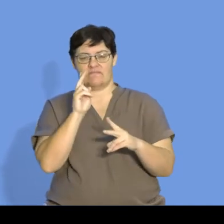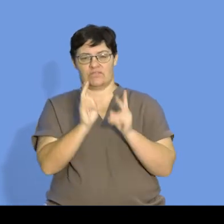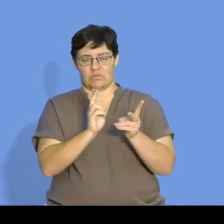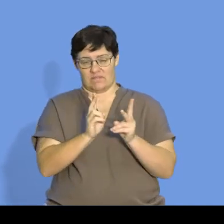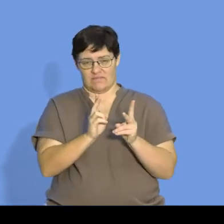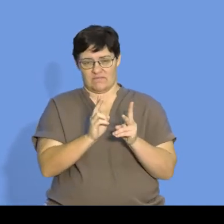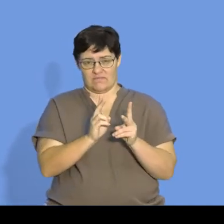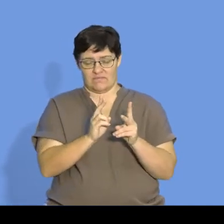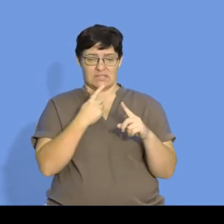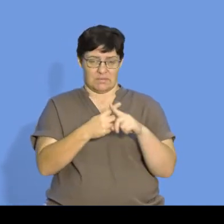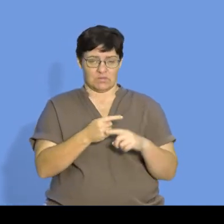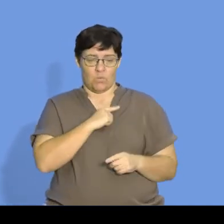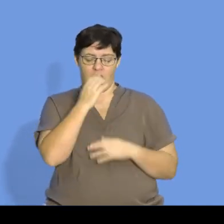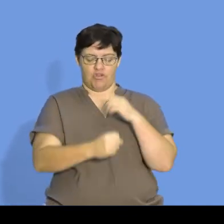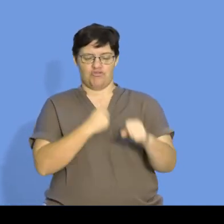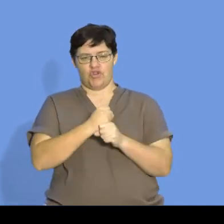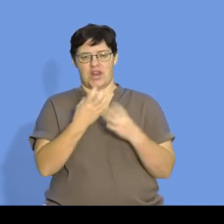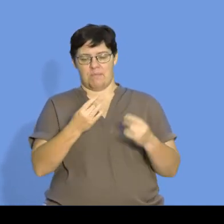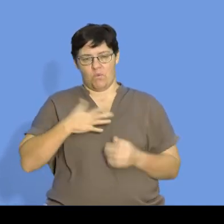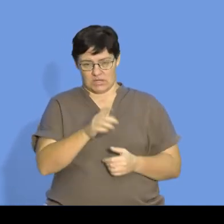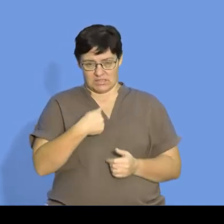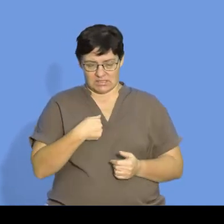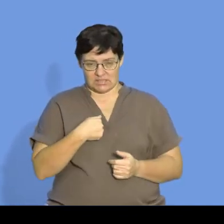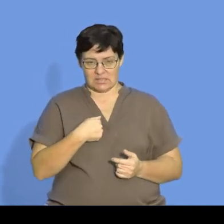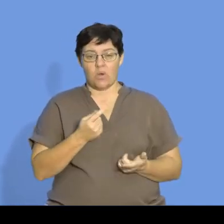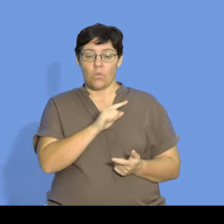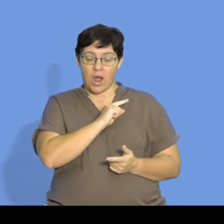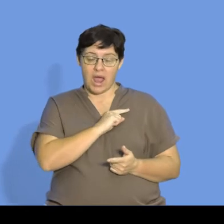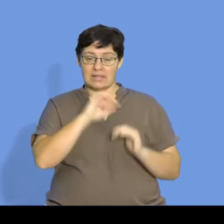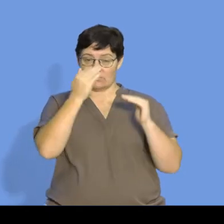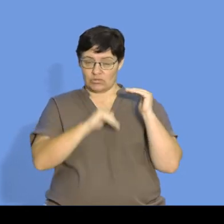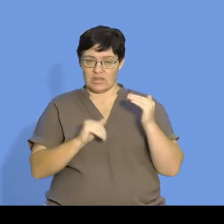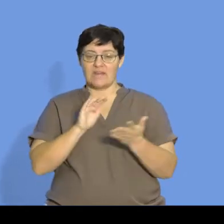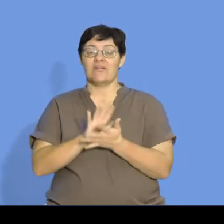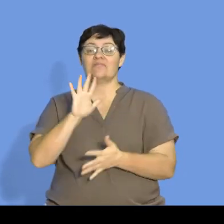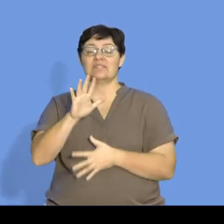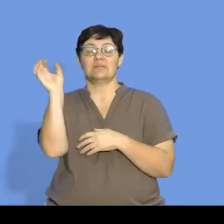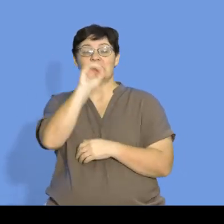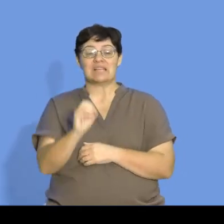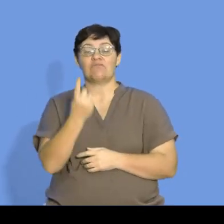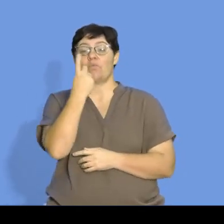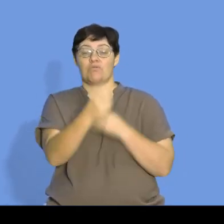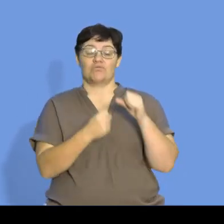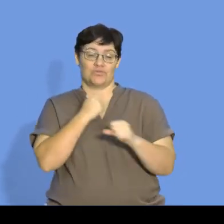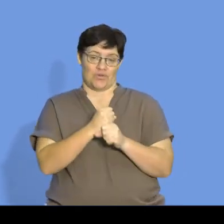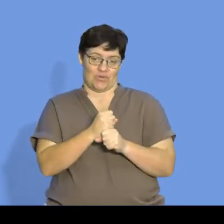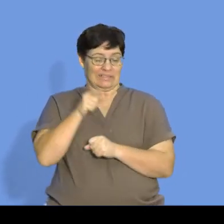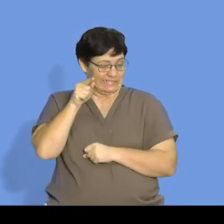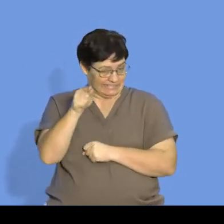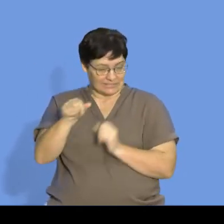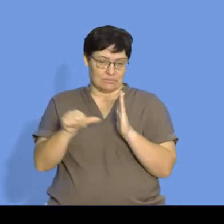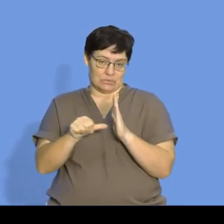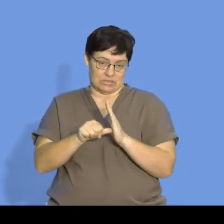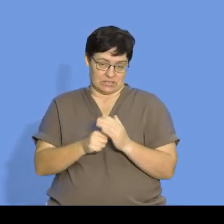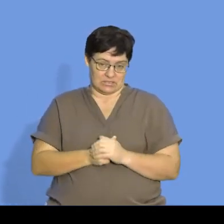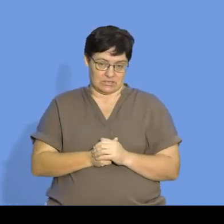it by 12 to give us the annual figure, right? Because your depreciation is 15% per annum, and